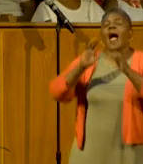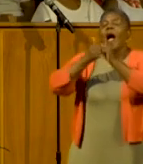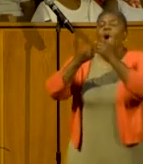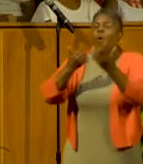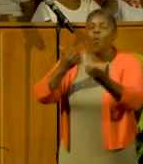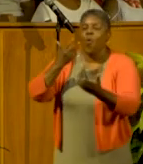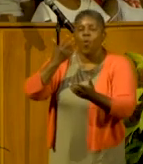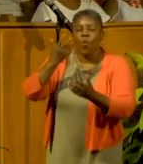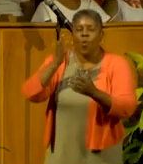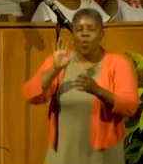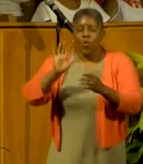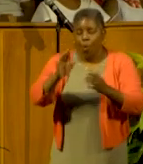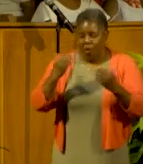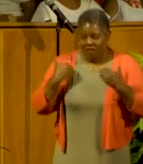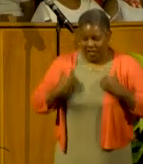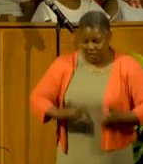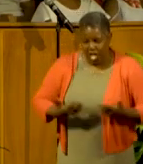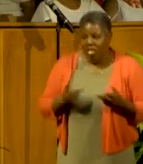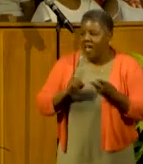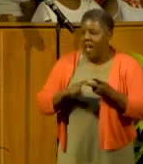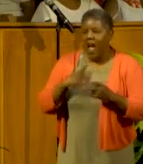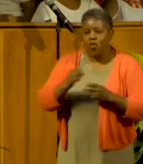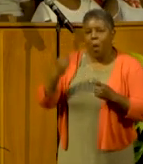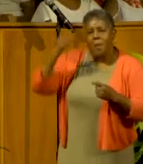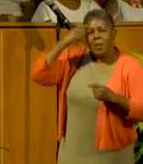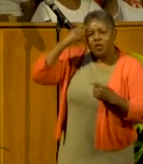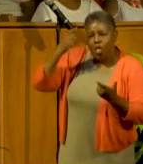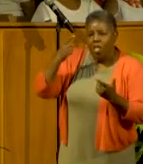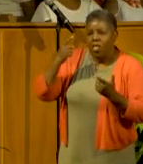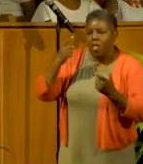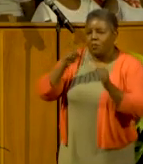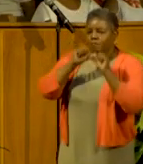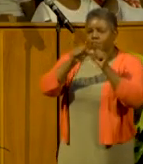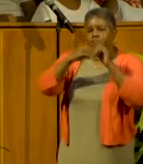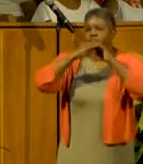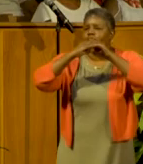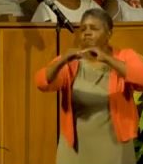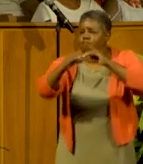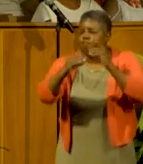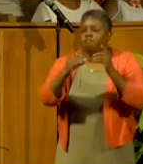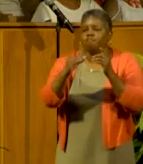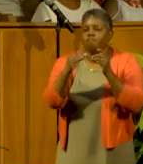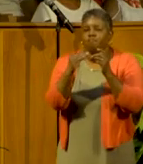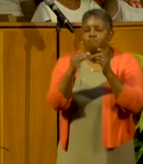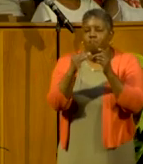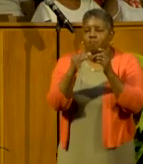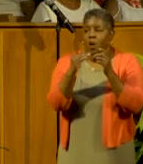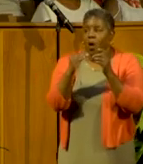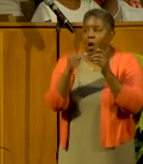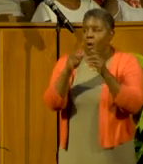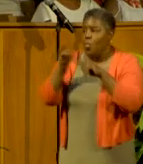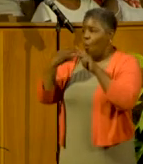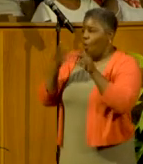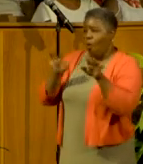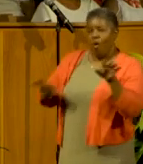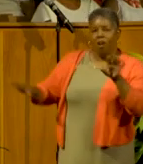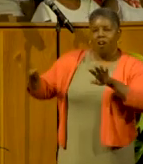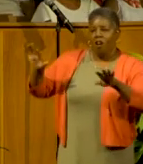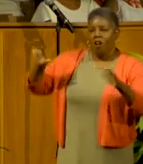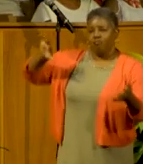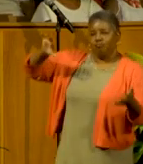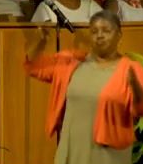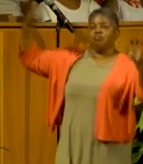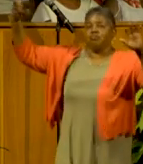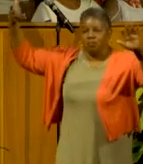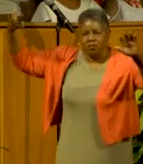How do you keep your physical and mental stability in unstable